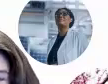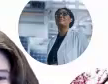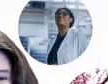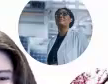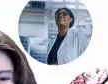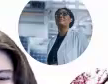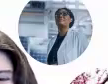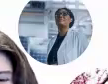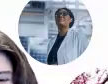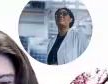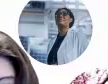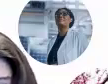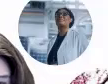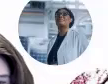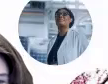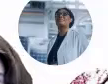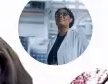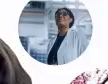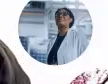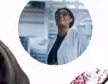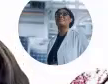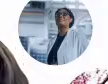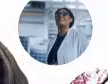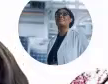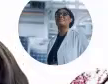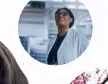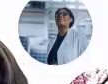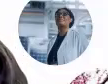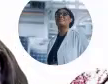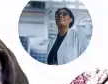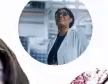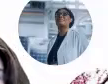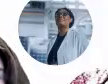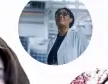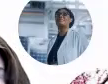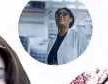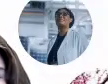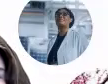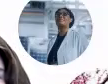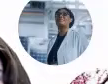we encourage you to take a look at that as well. Next slide.